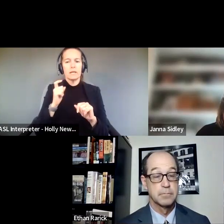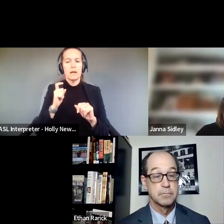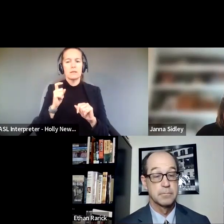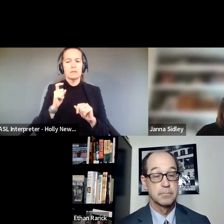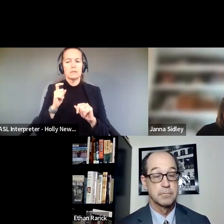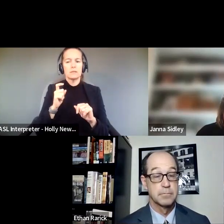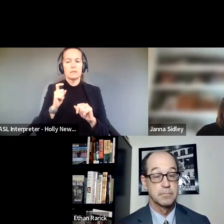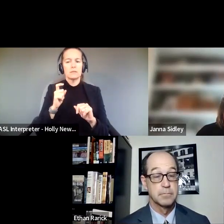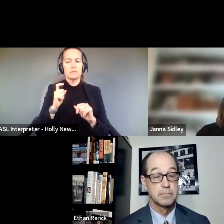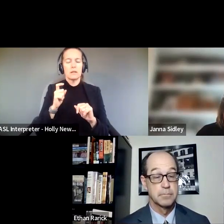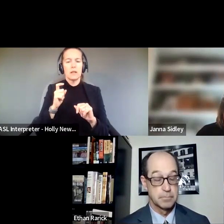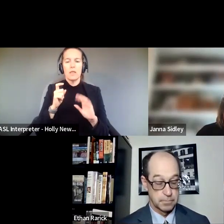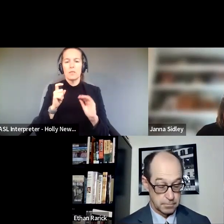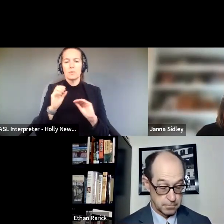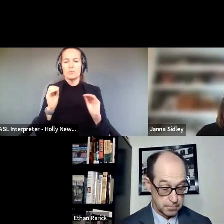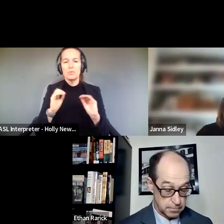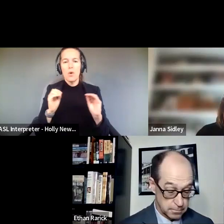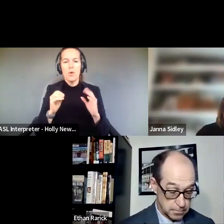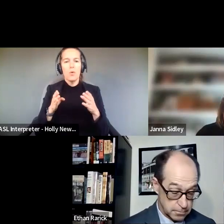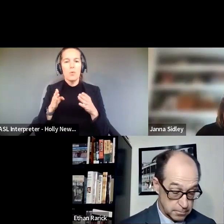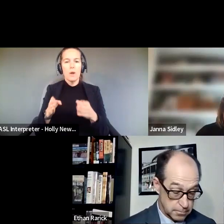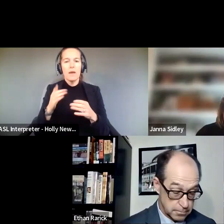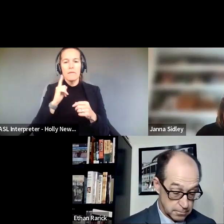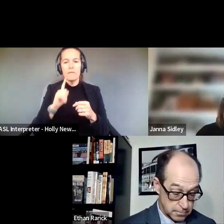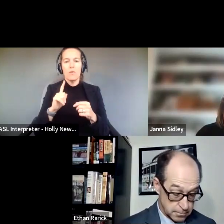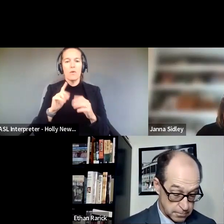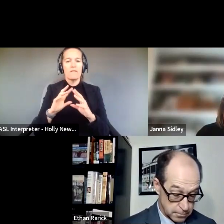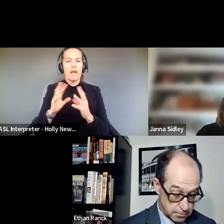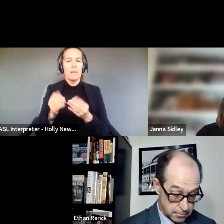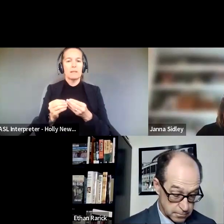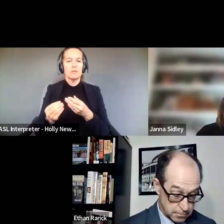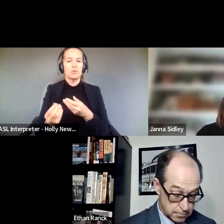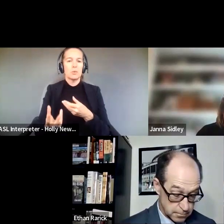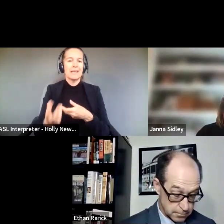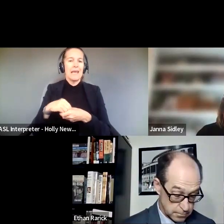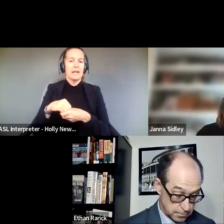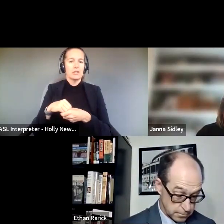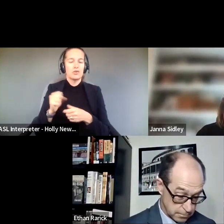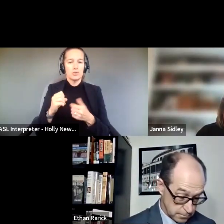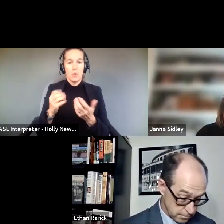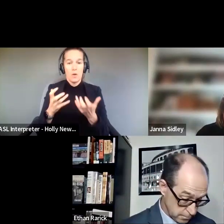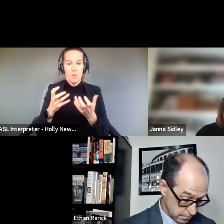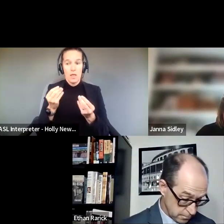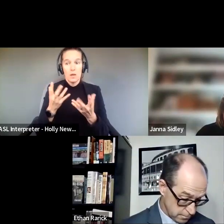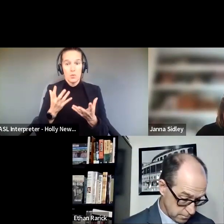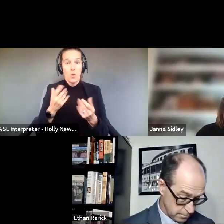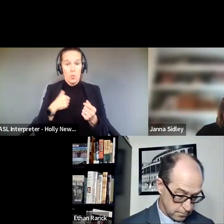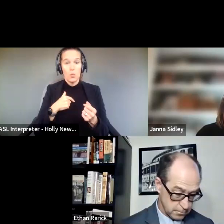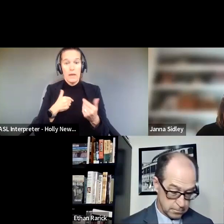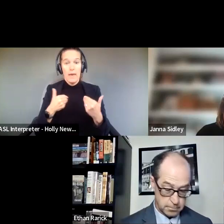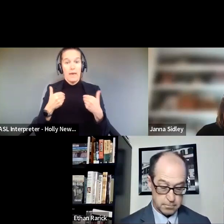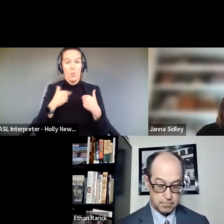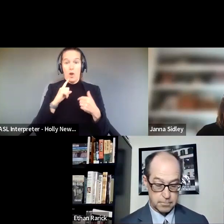there isn't a mechanism for families to engage, and I would like to let you know that we